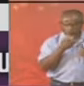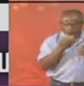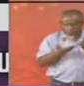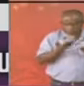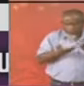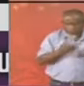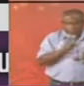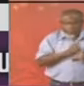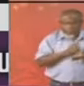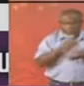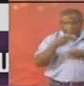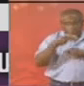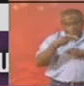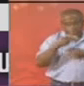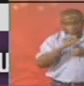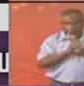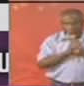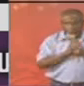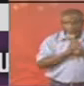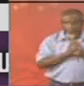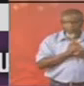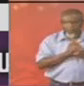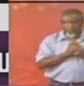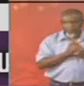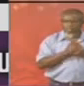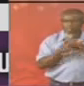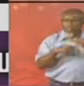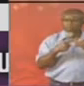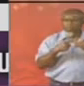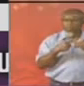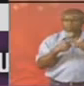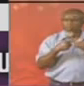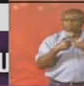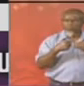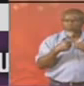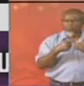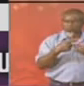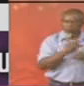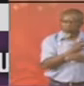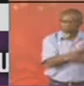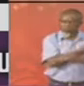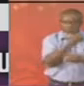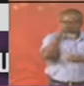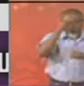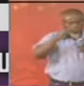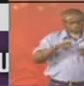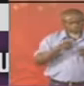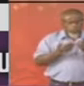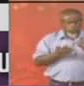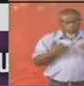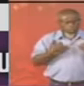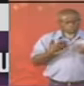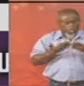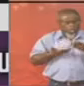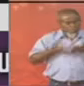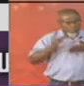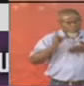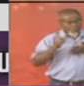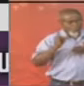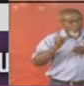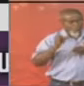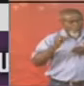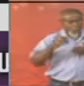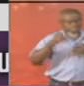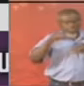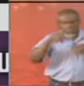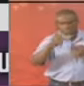It's with regard to the rollout of vaccines for people with chronic illnesses. Of course, the vaccine uptake is voluntary, but is there any way